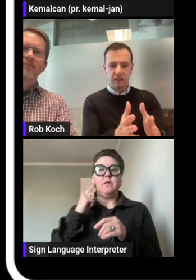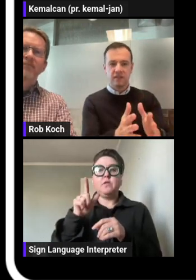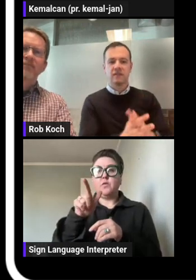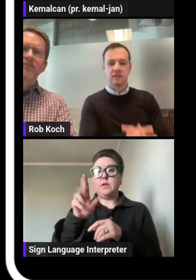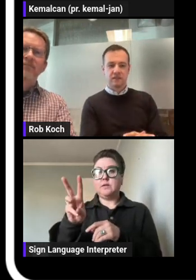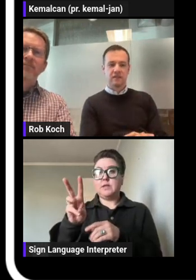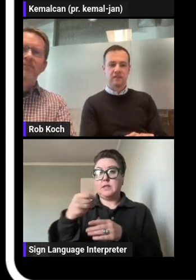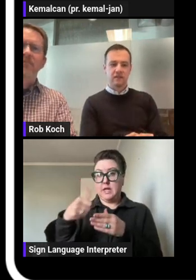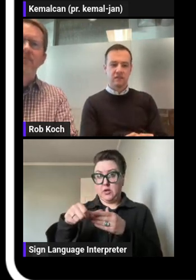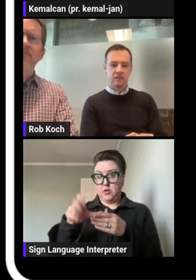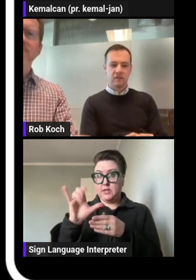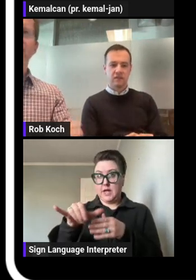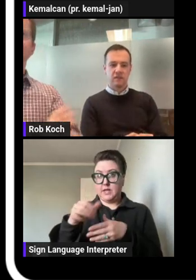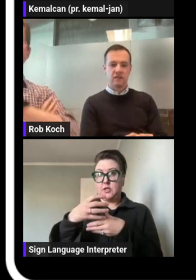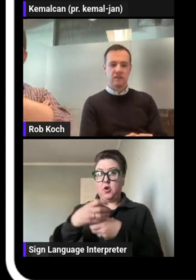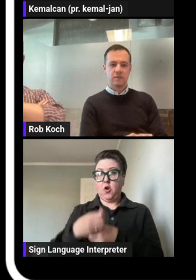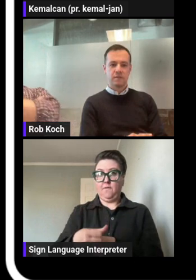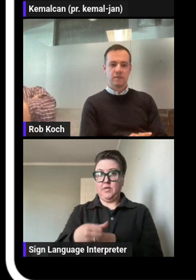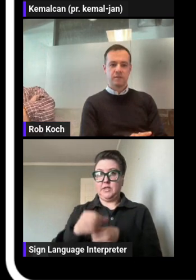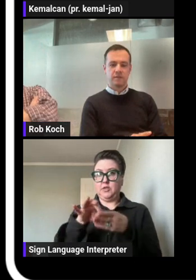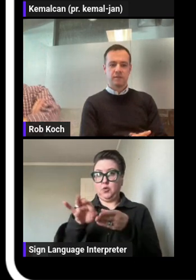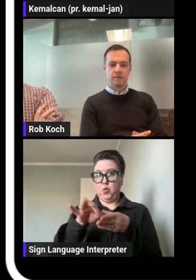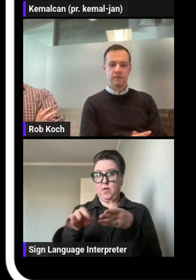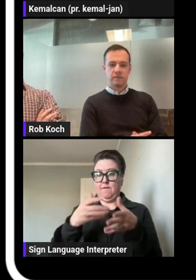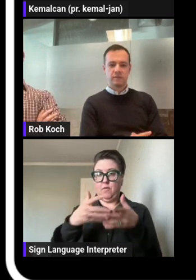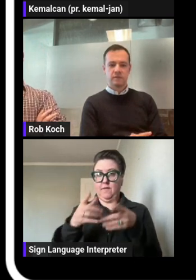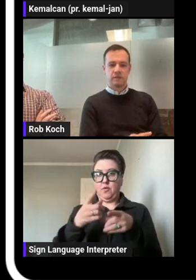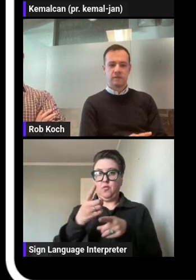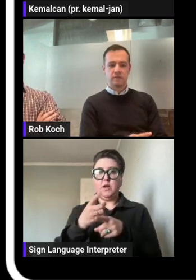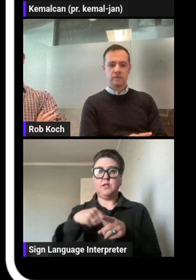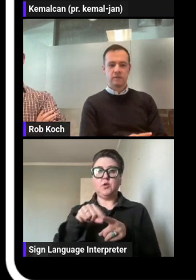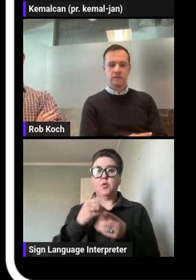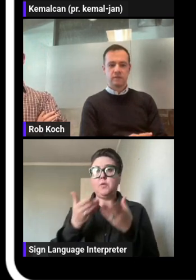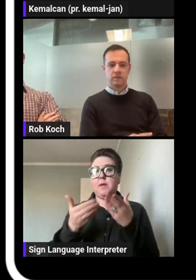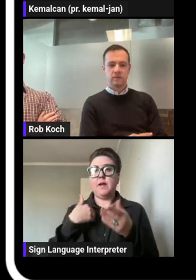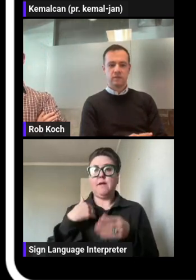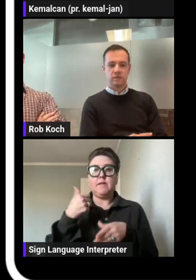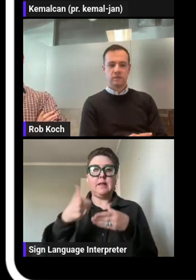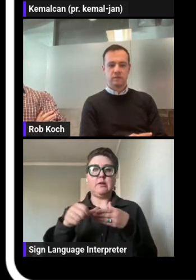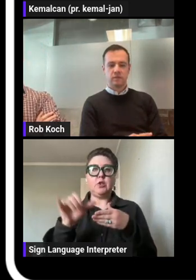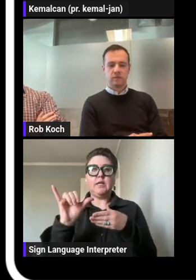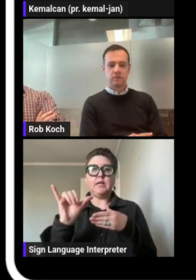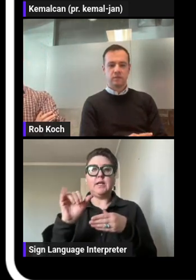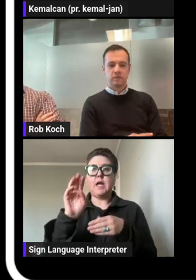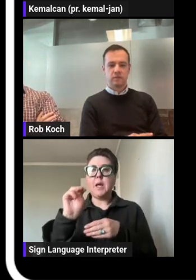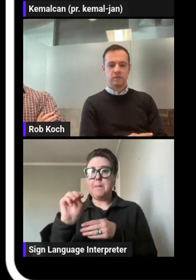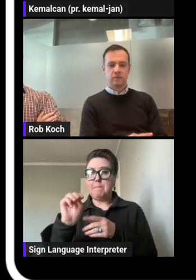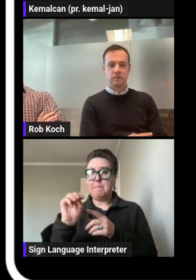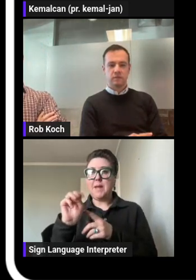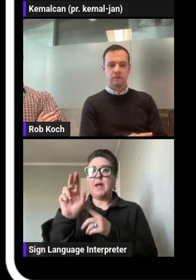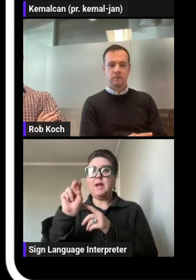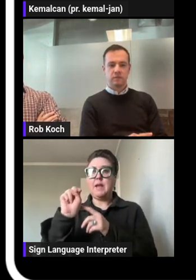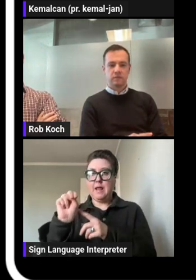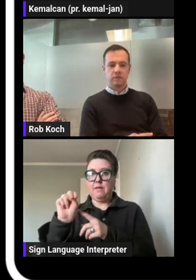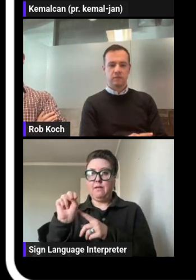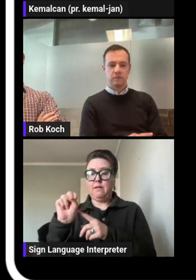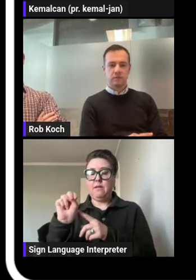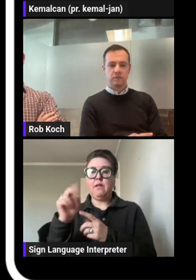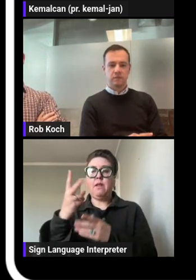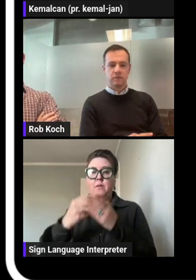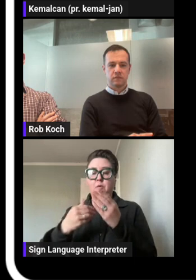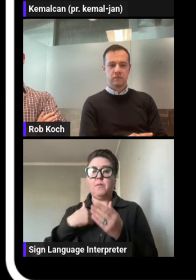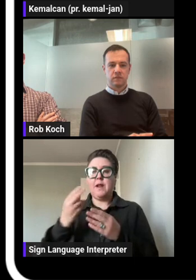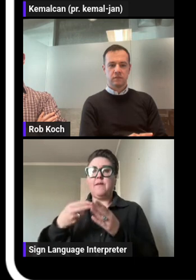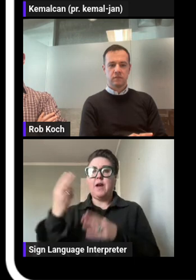so there's a confidence score of whatever. So you might have a letter like M and N, and they both might have both